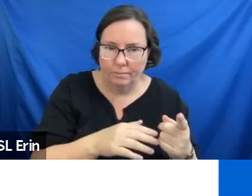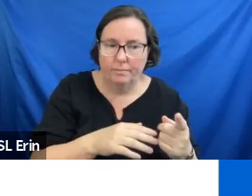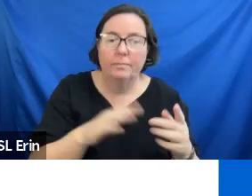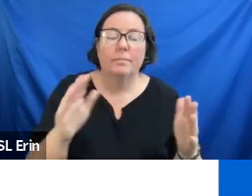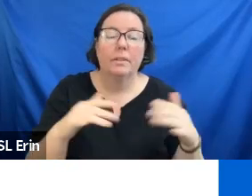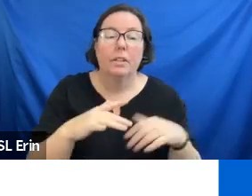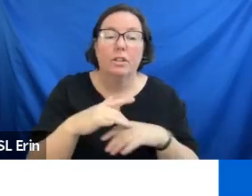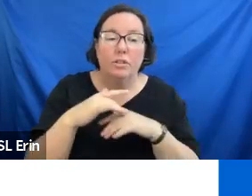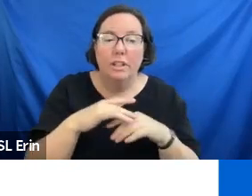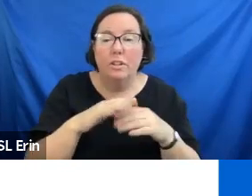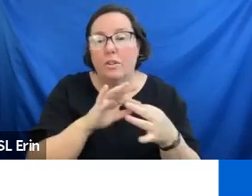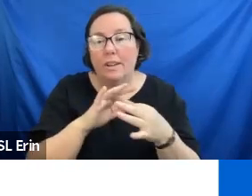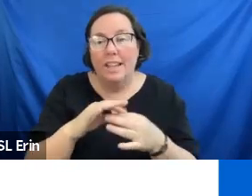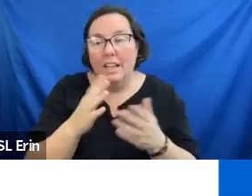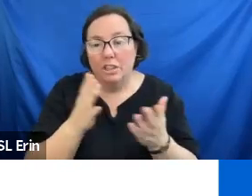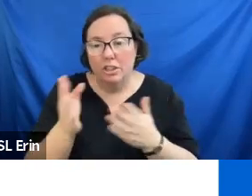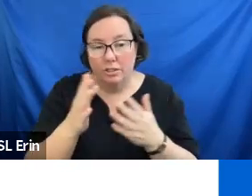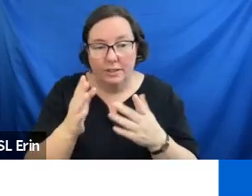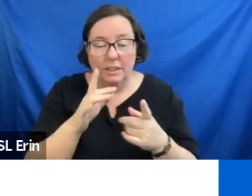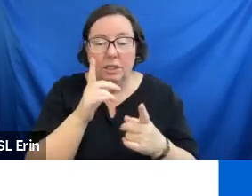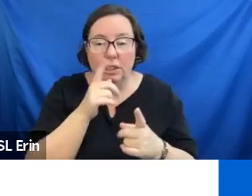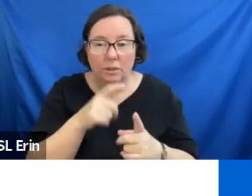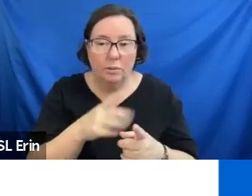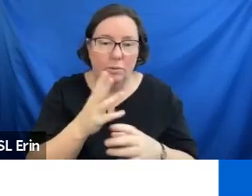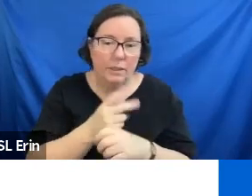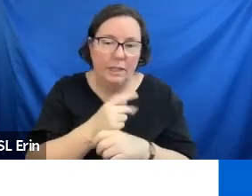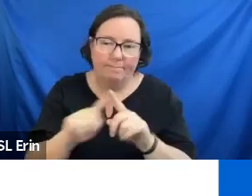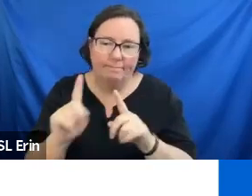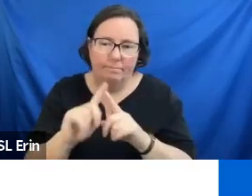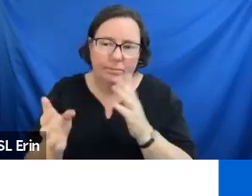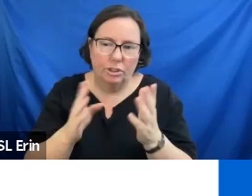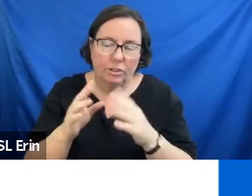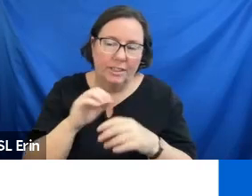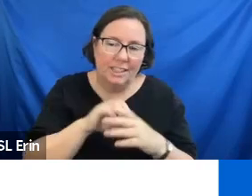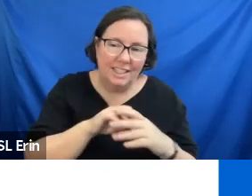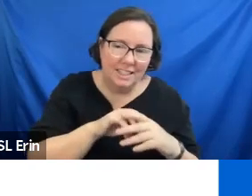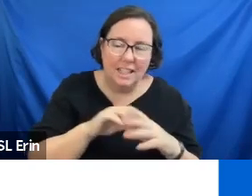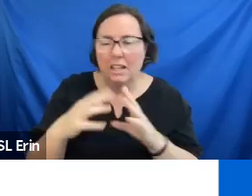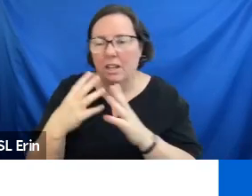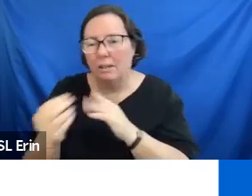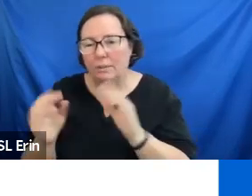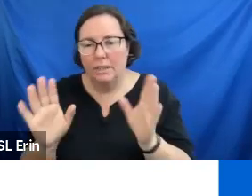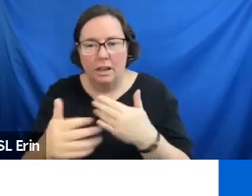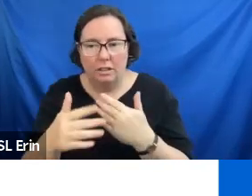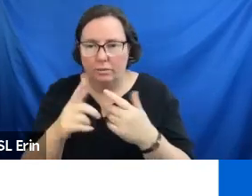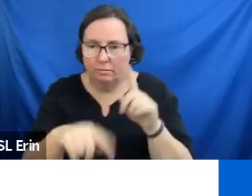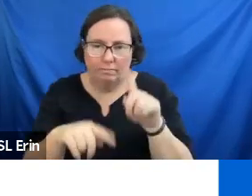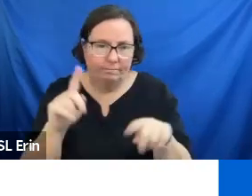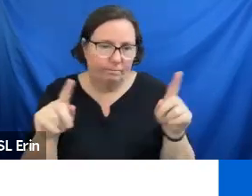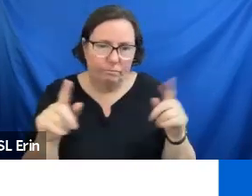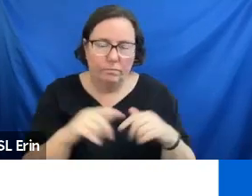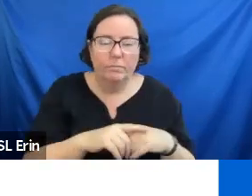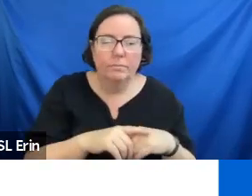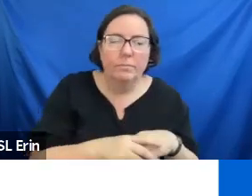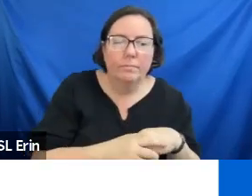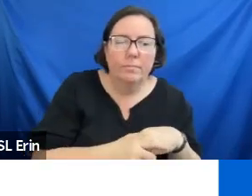under resources and related services, those may be services provided in or outside of a classroom to